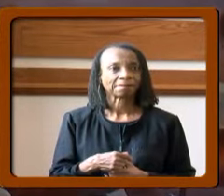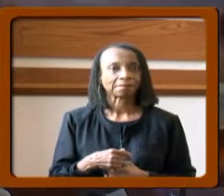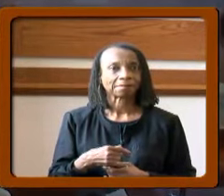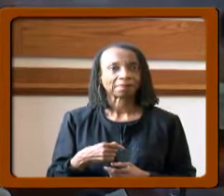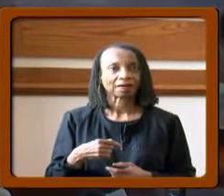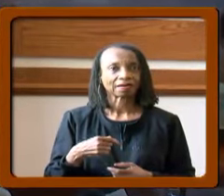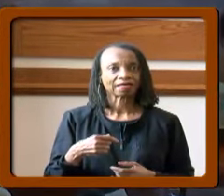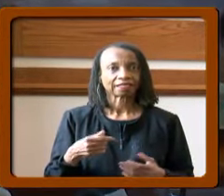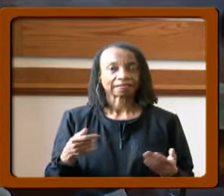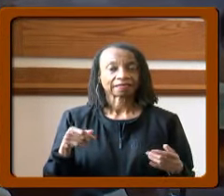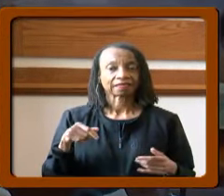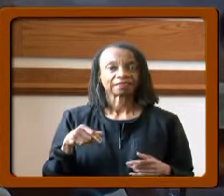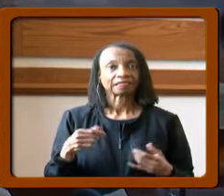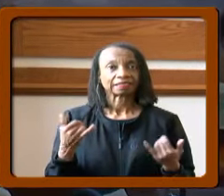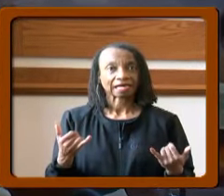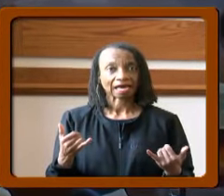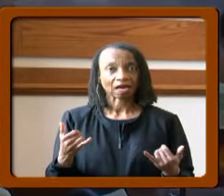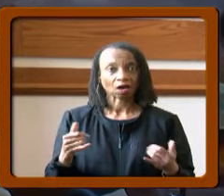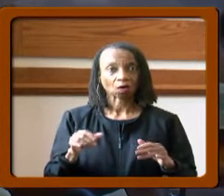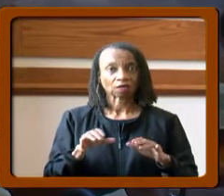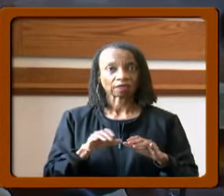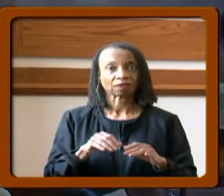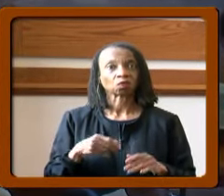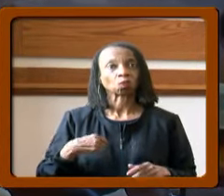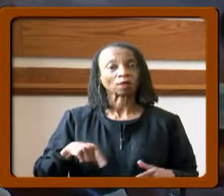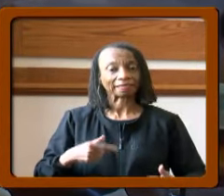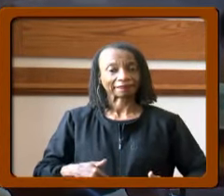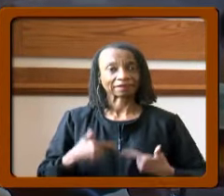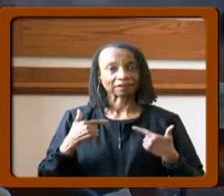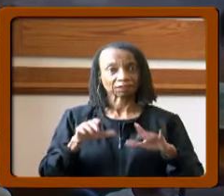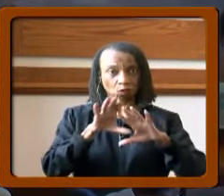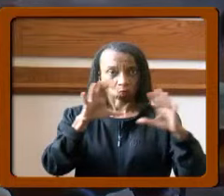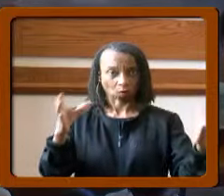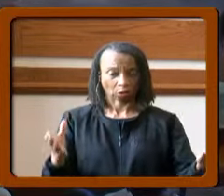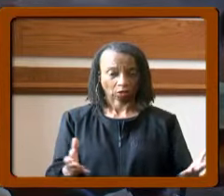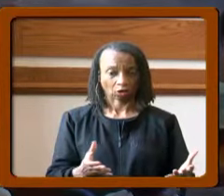live in a world where speech